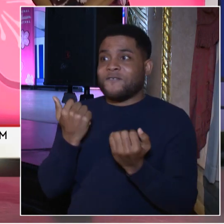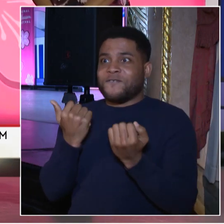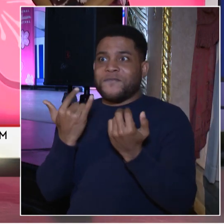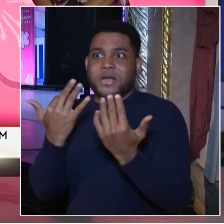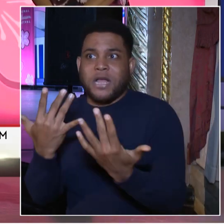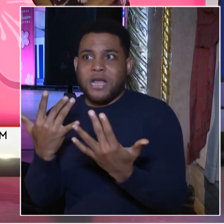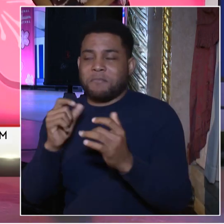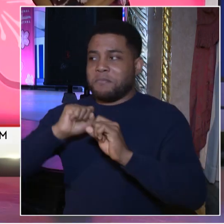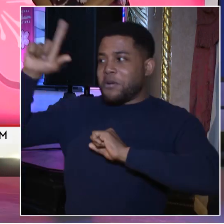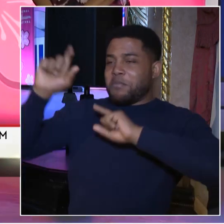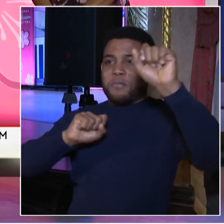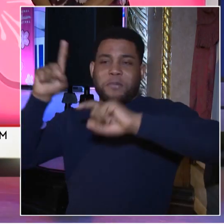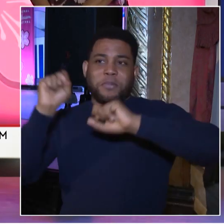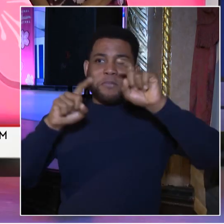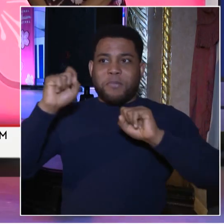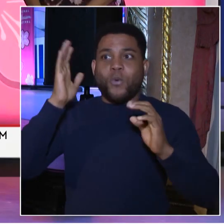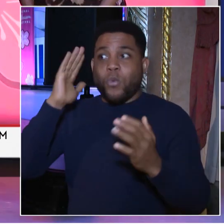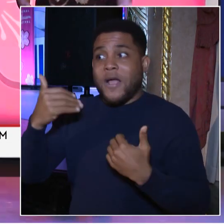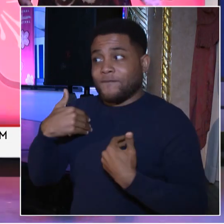pyrotechnics.